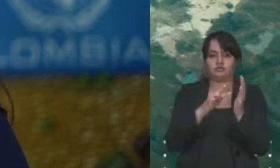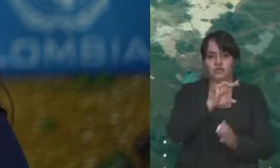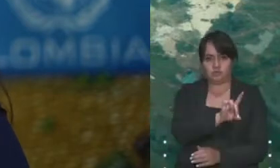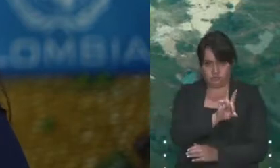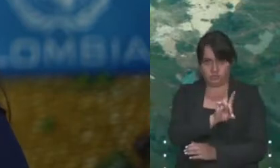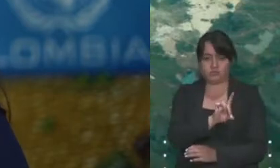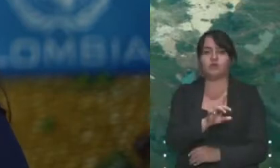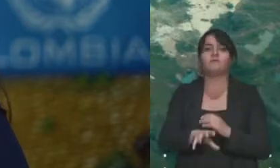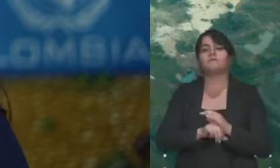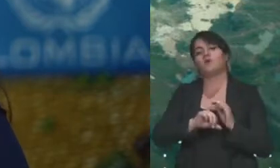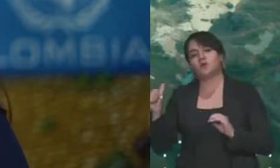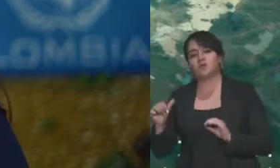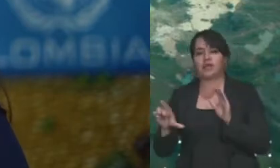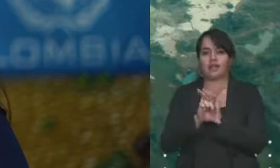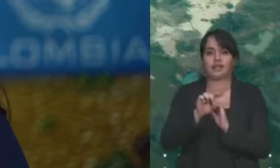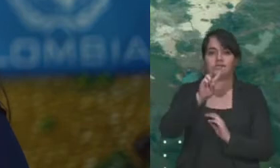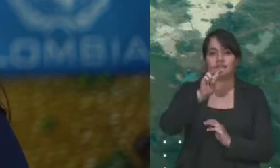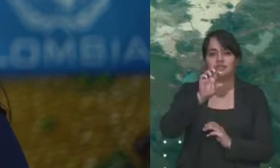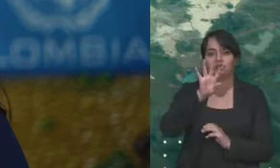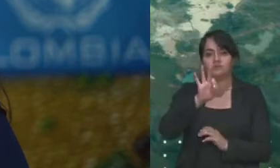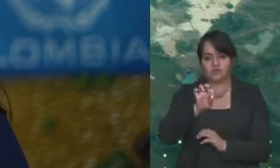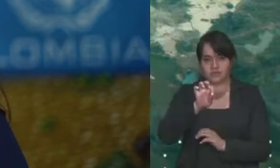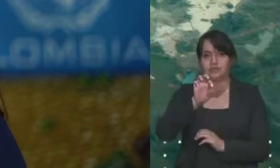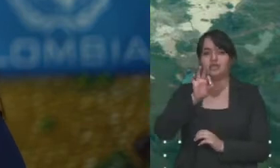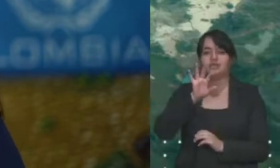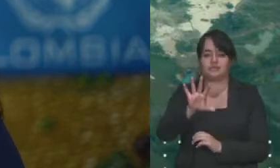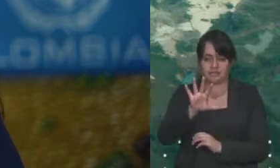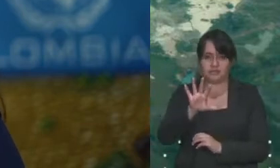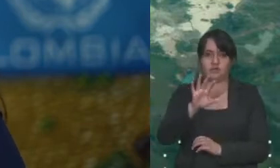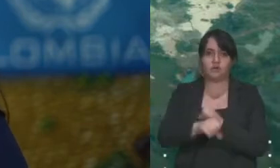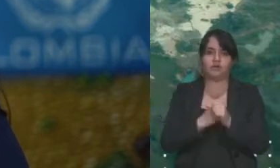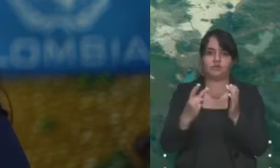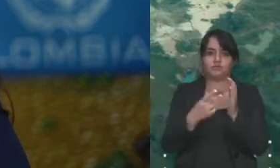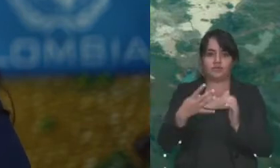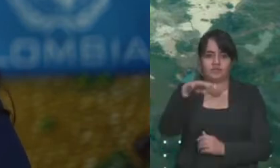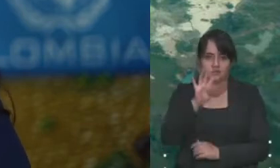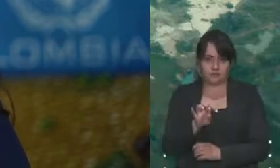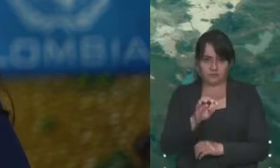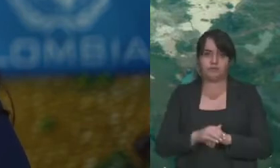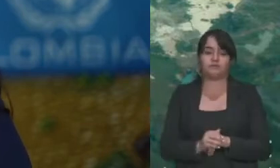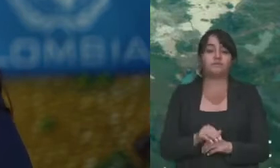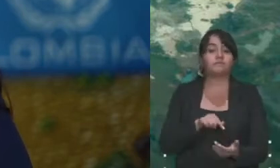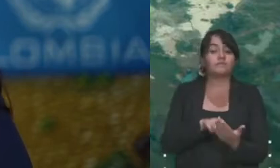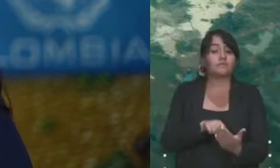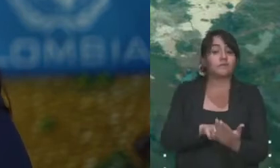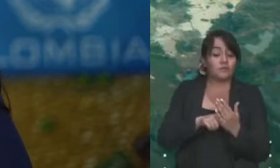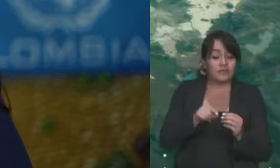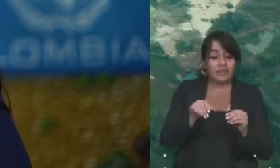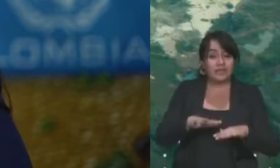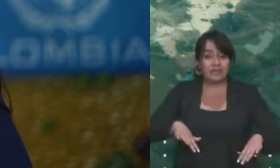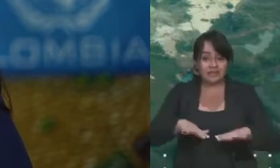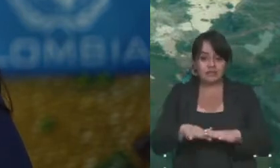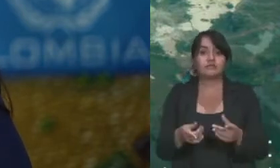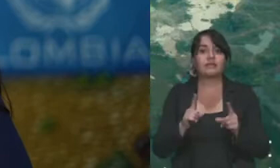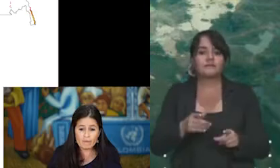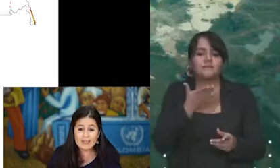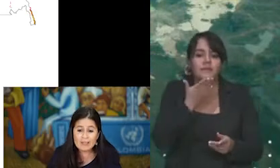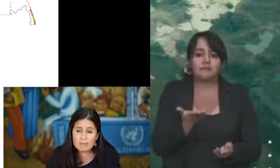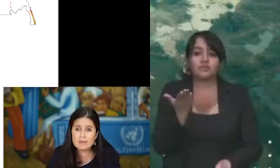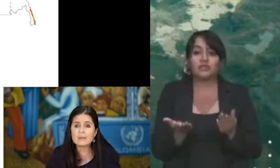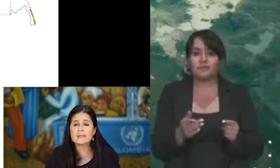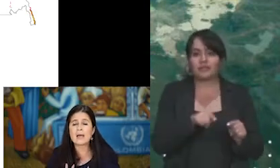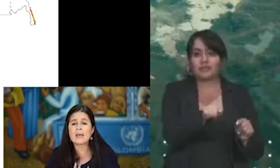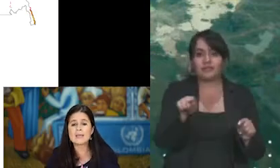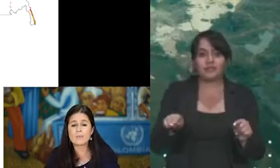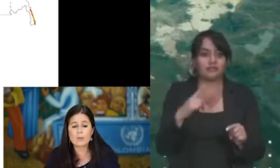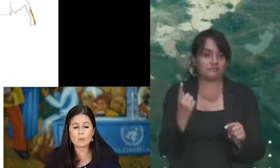2021 and 695 of 2019. And here we also include special reserve areas. And finally, here we can